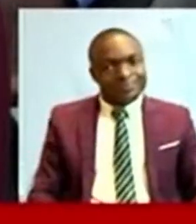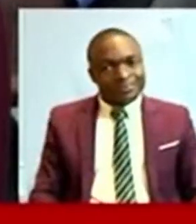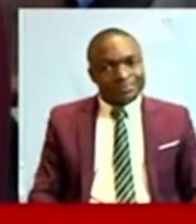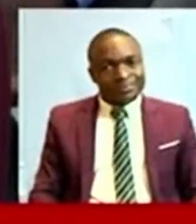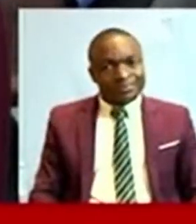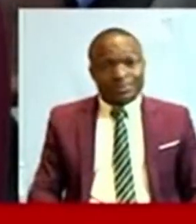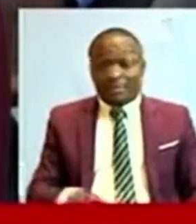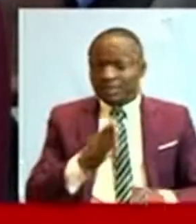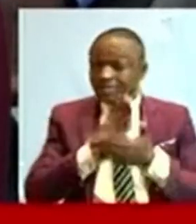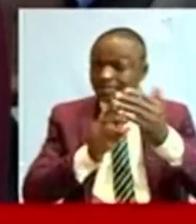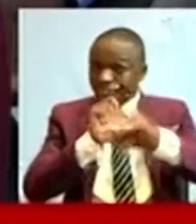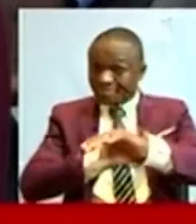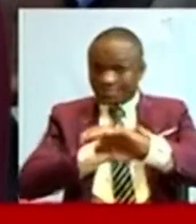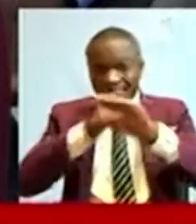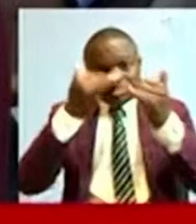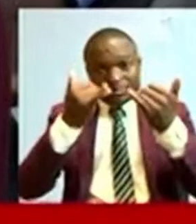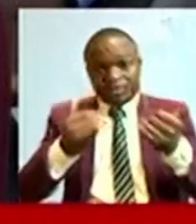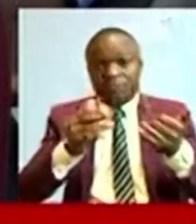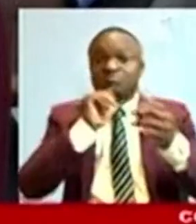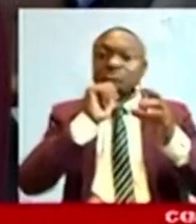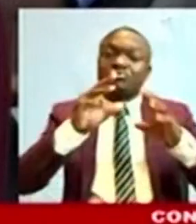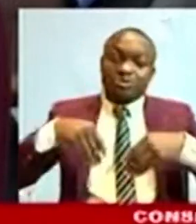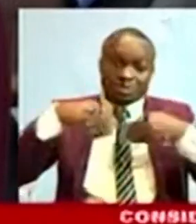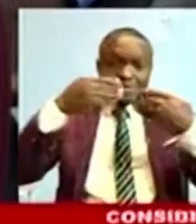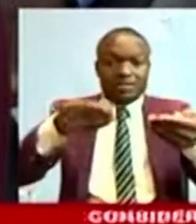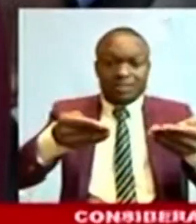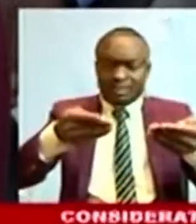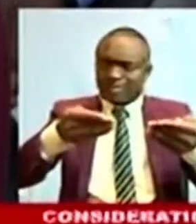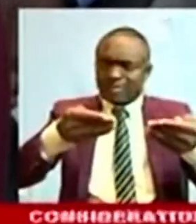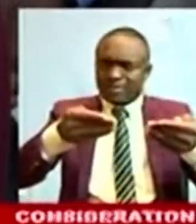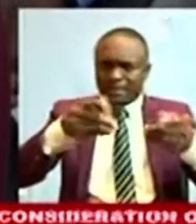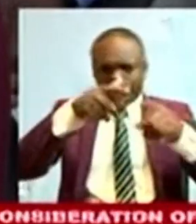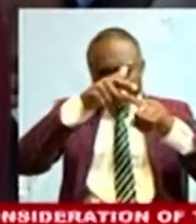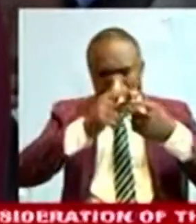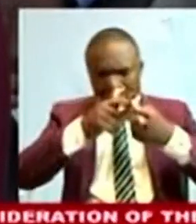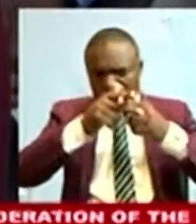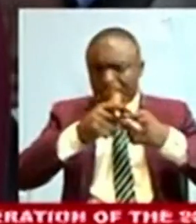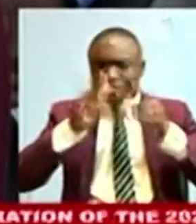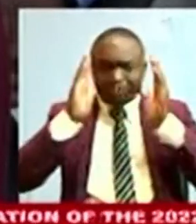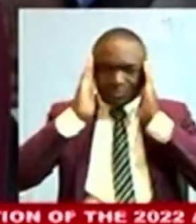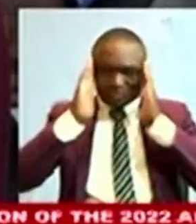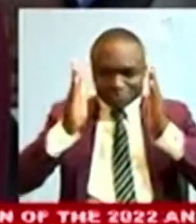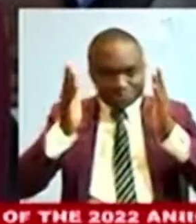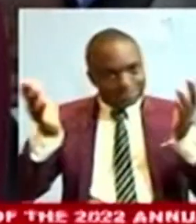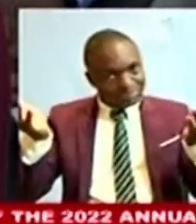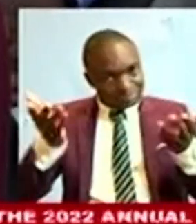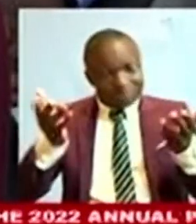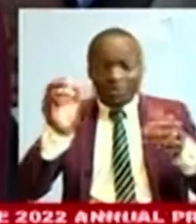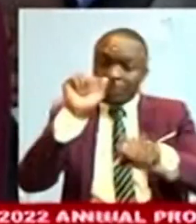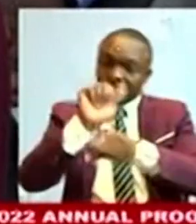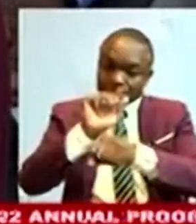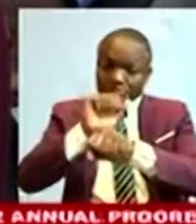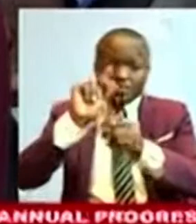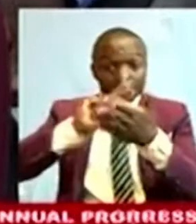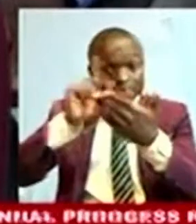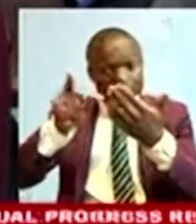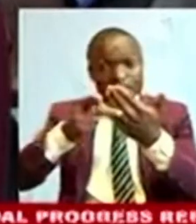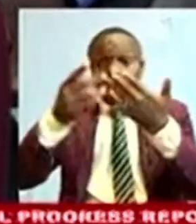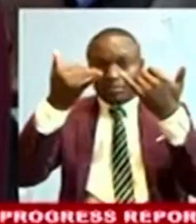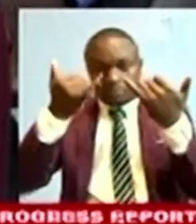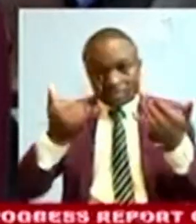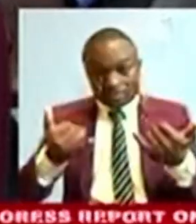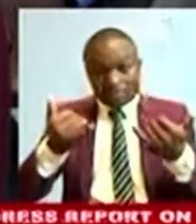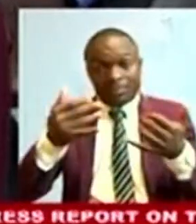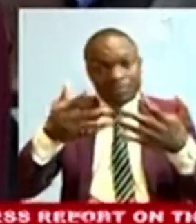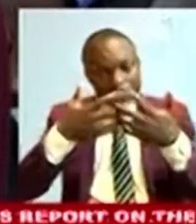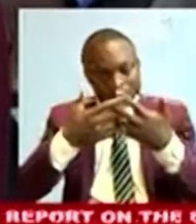some time now has not been given adequate maintenance attention. We are working on the program now that equipment